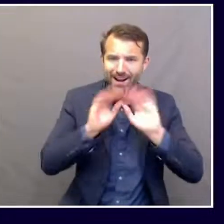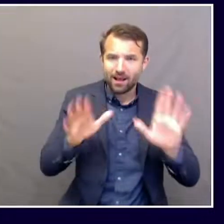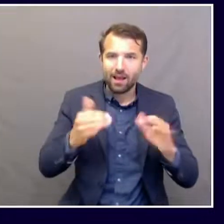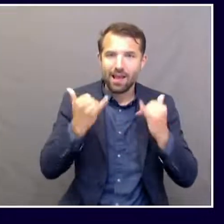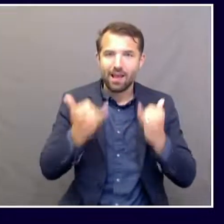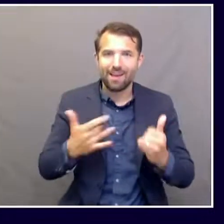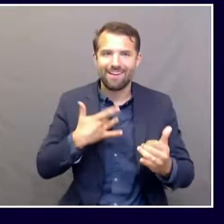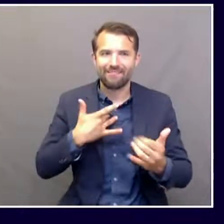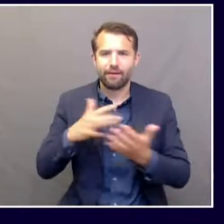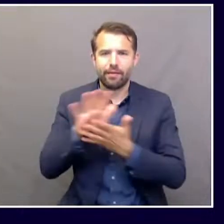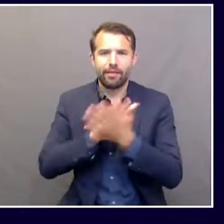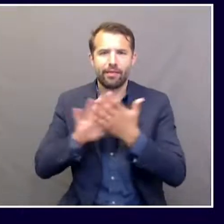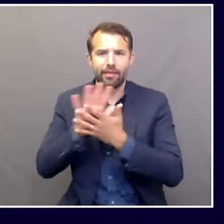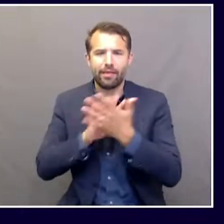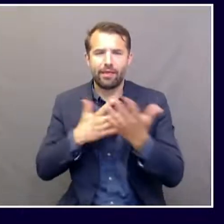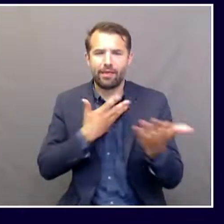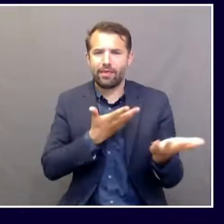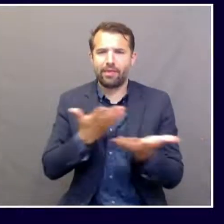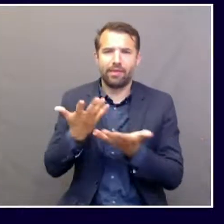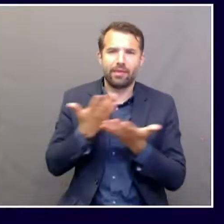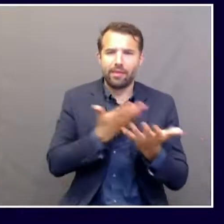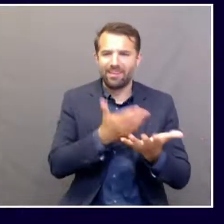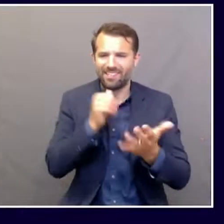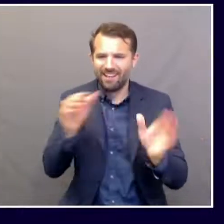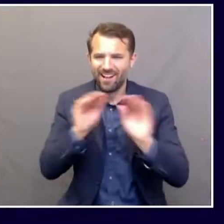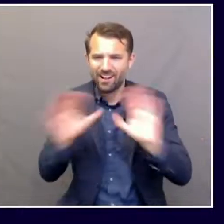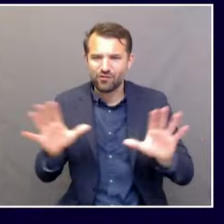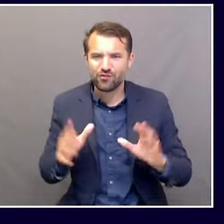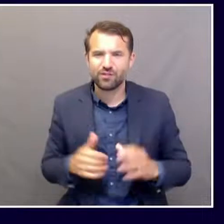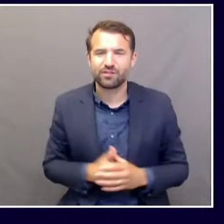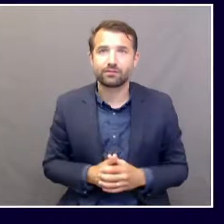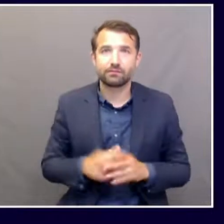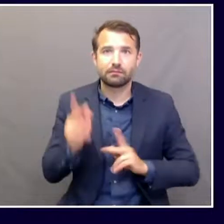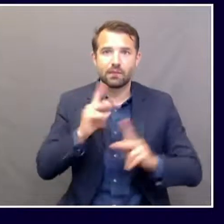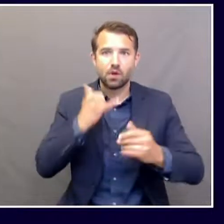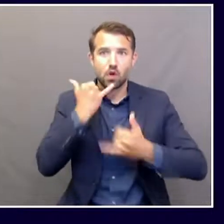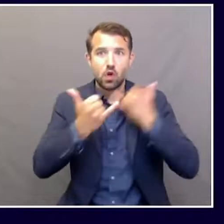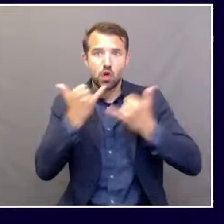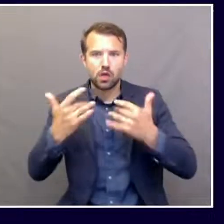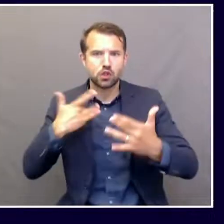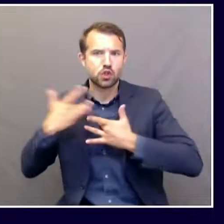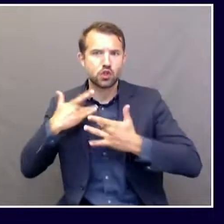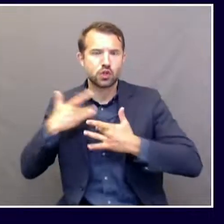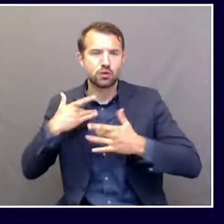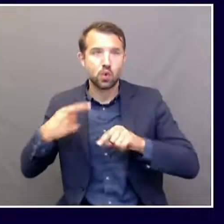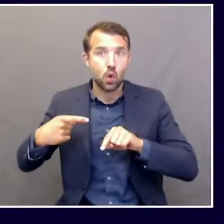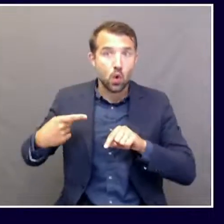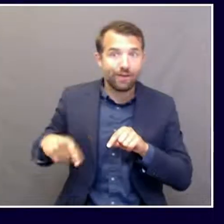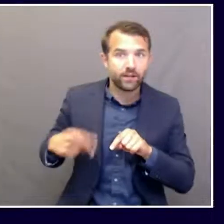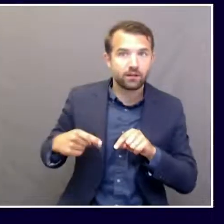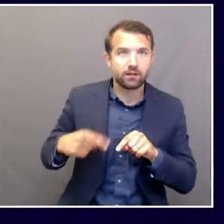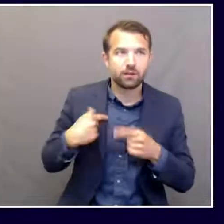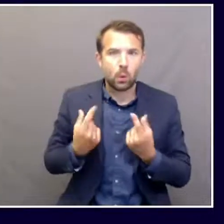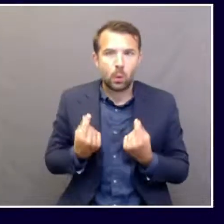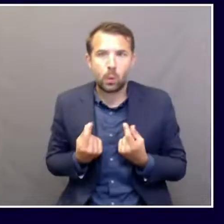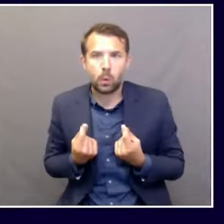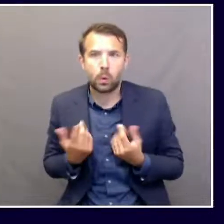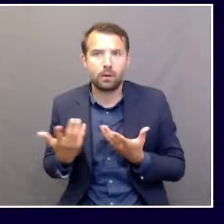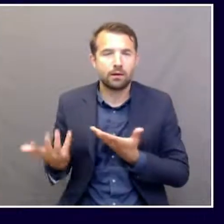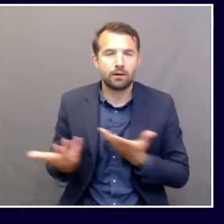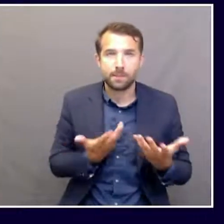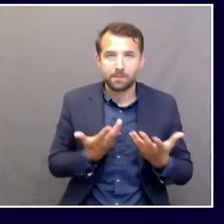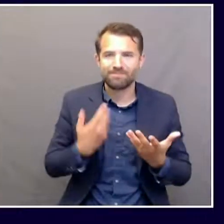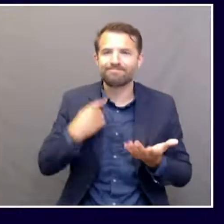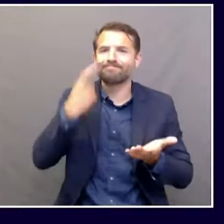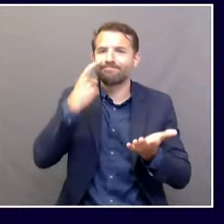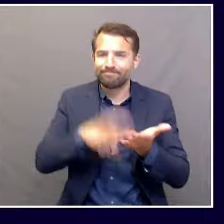of changes. We have been concerned about what we've been hearing about concerns about drug overdoses and other signs of